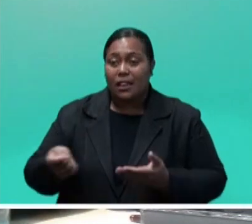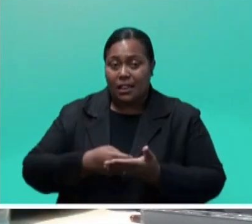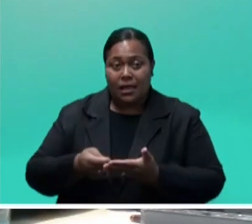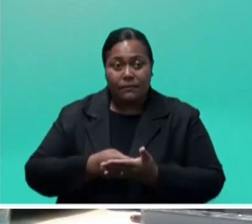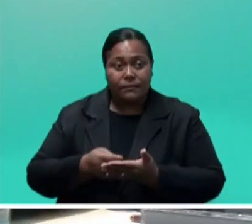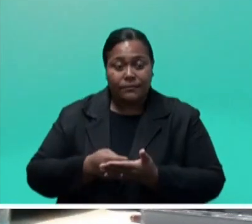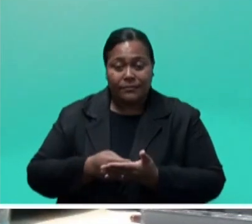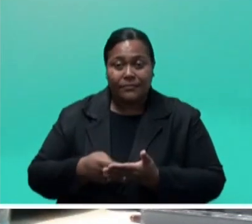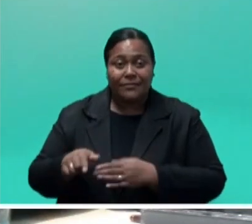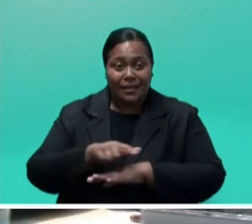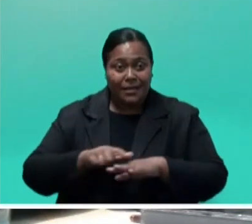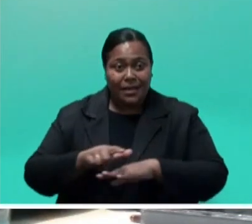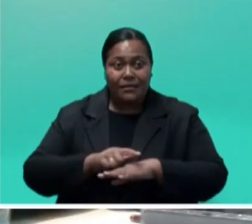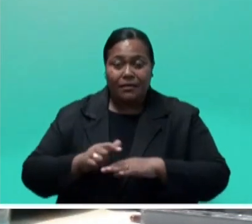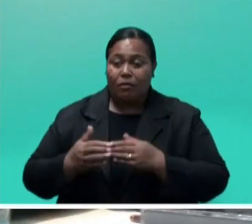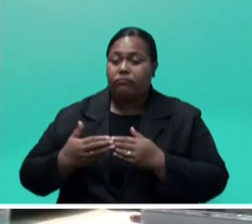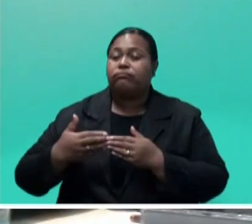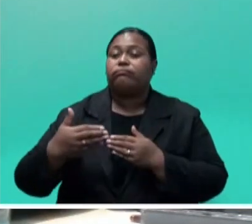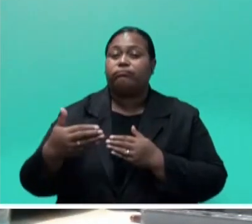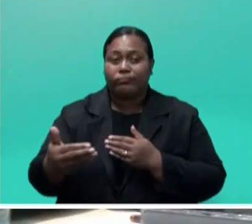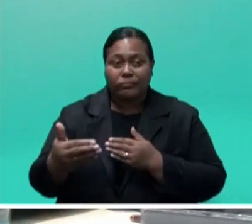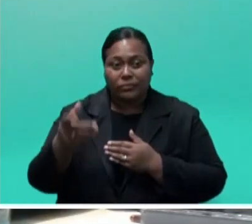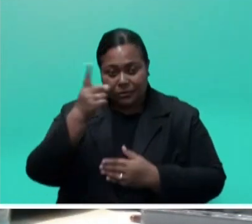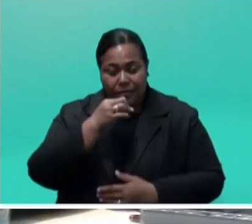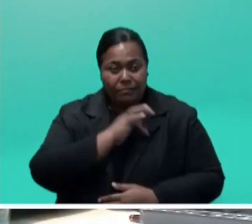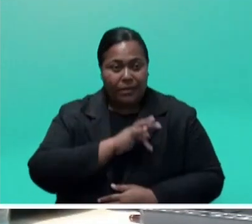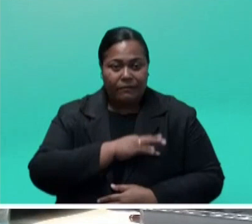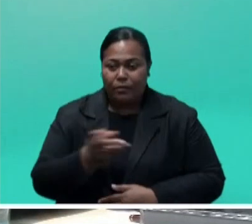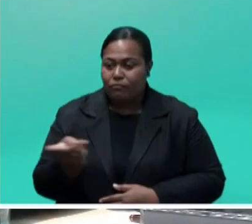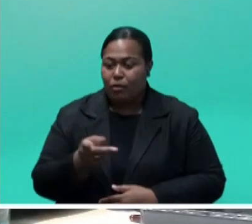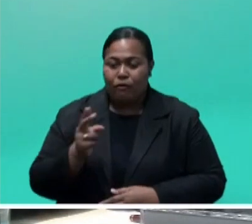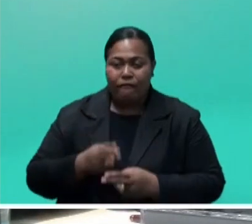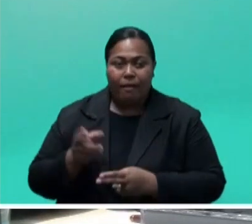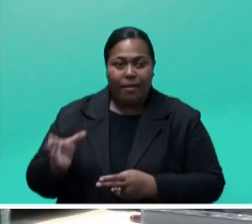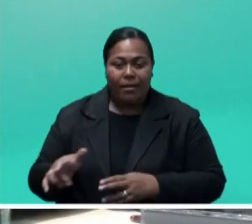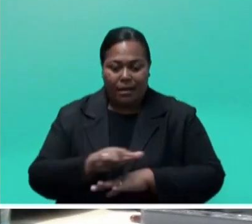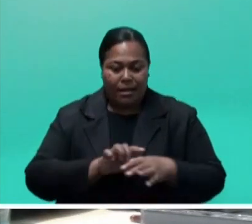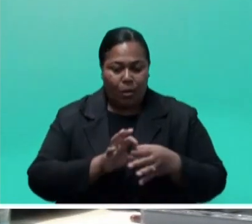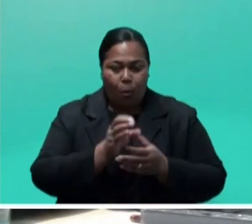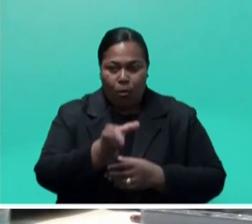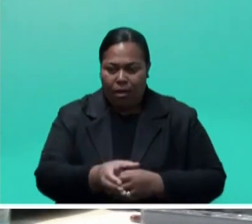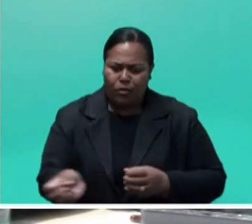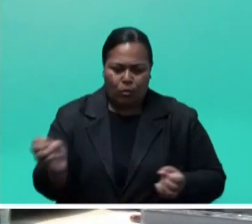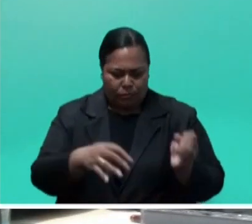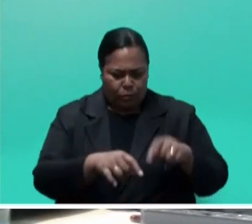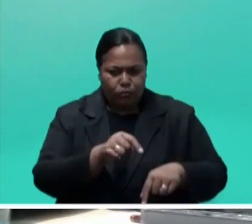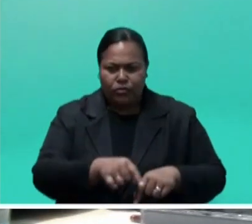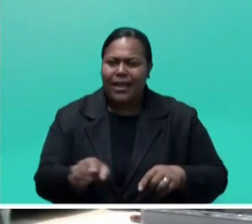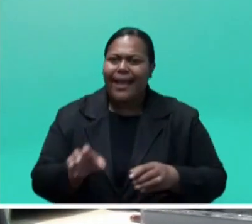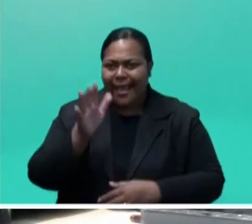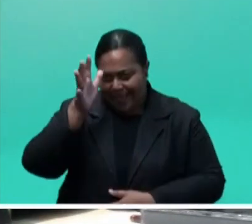cane farming sector, and that benefits both farmers and landowners and contributes to the wider economic